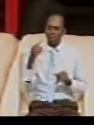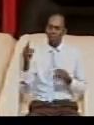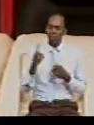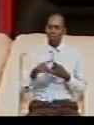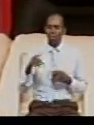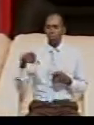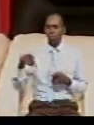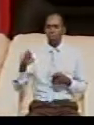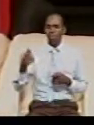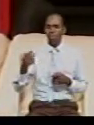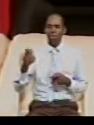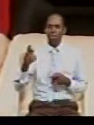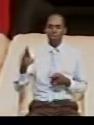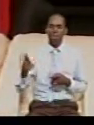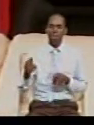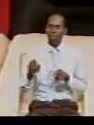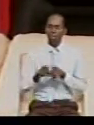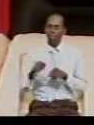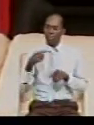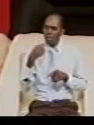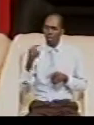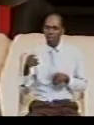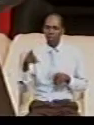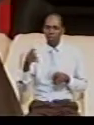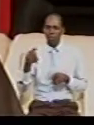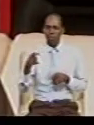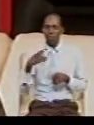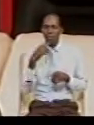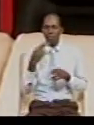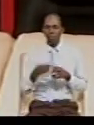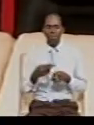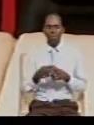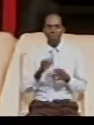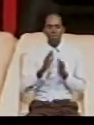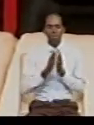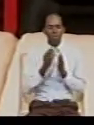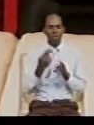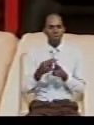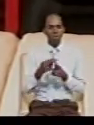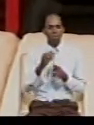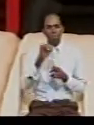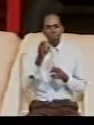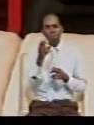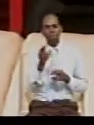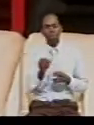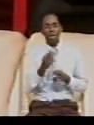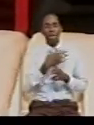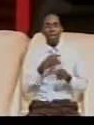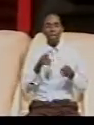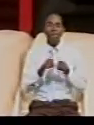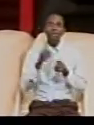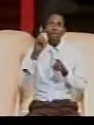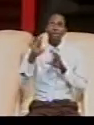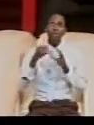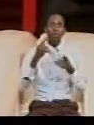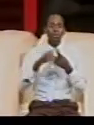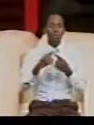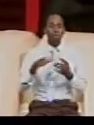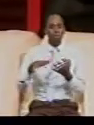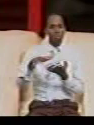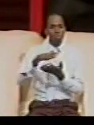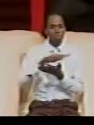Peter, he said to John. As he said to the believers of those days, he speaks to